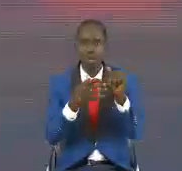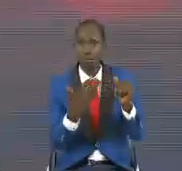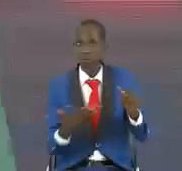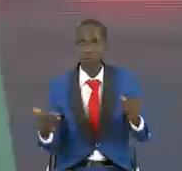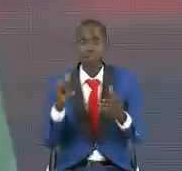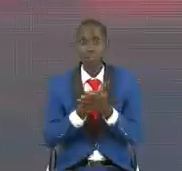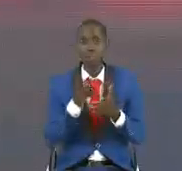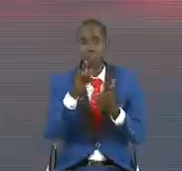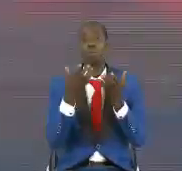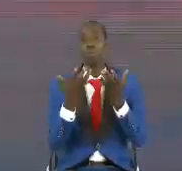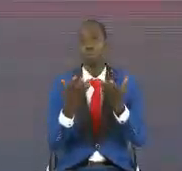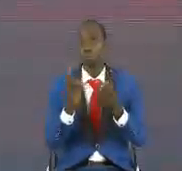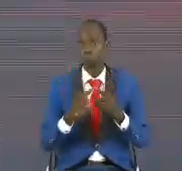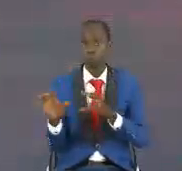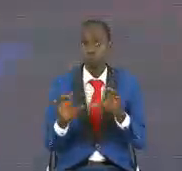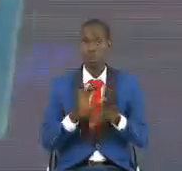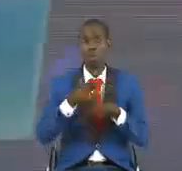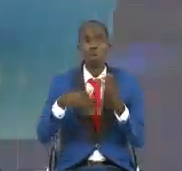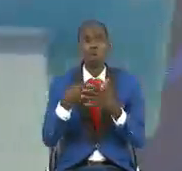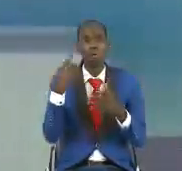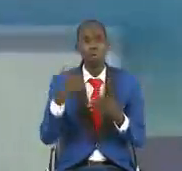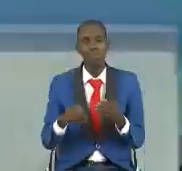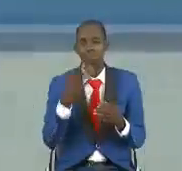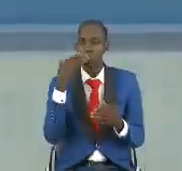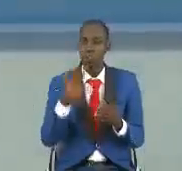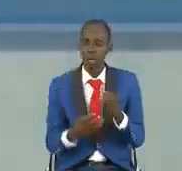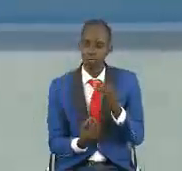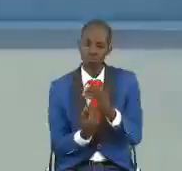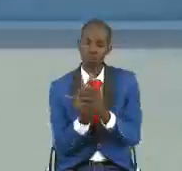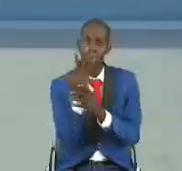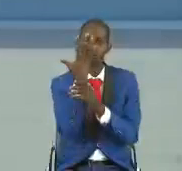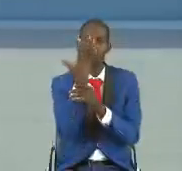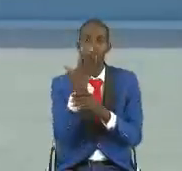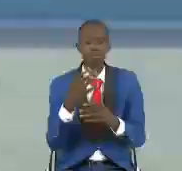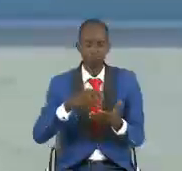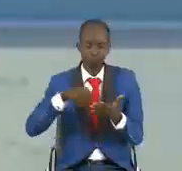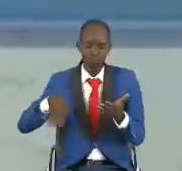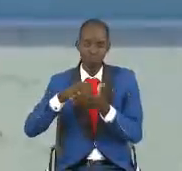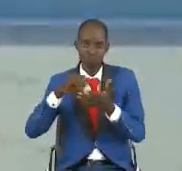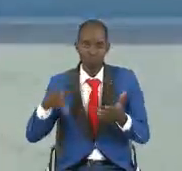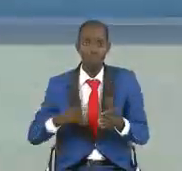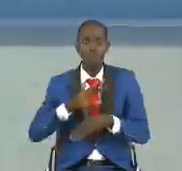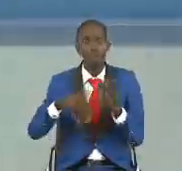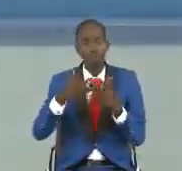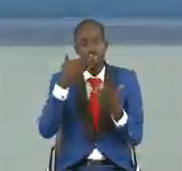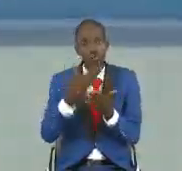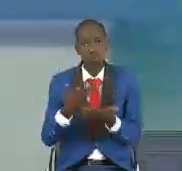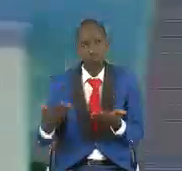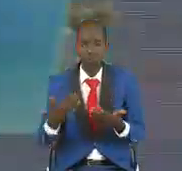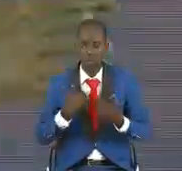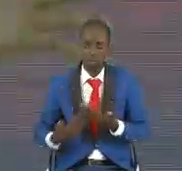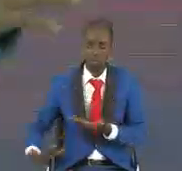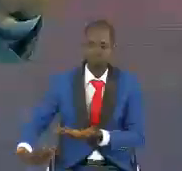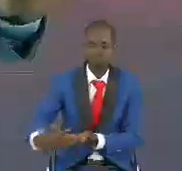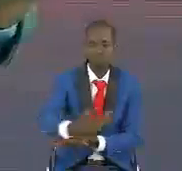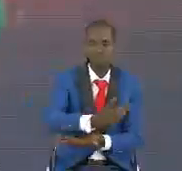do, all the weeds are taken off, all the crops are harvested, and you bring them into the